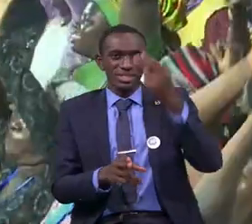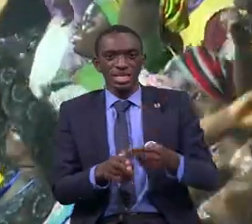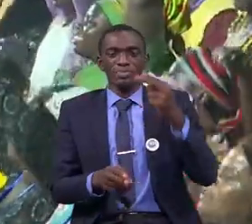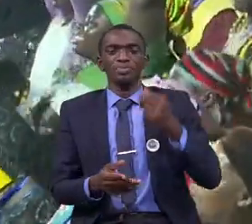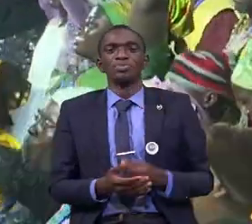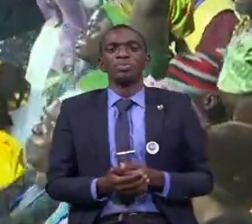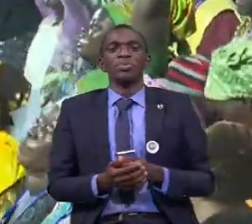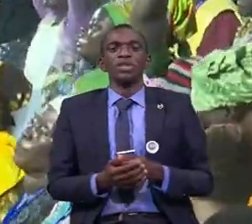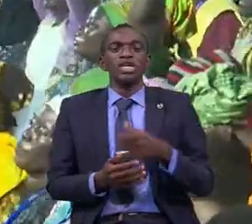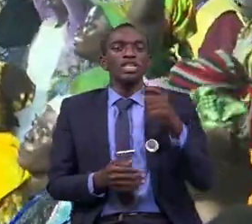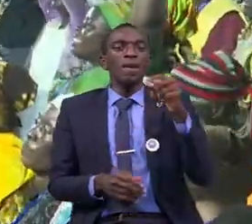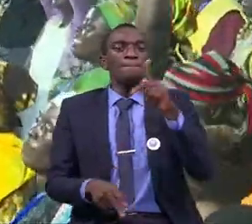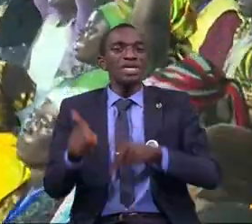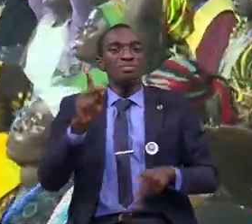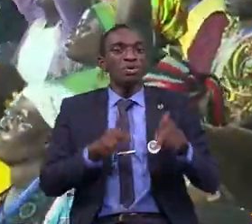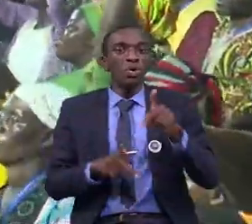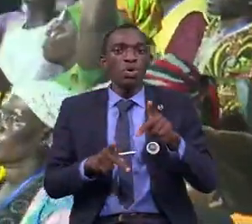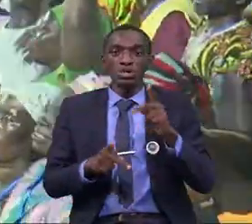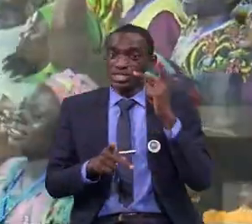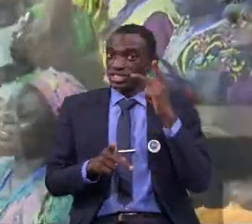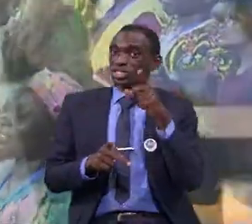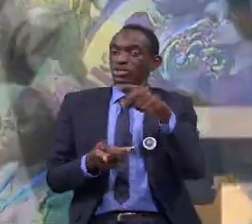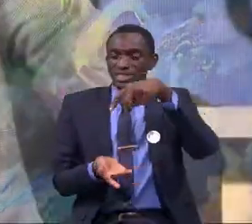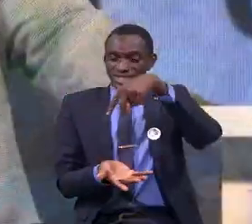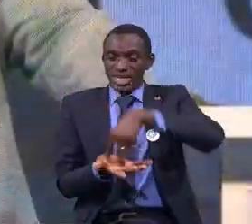The people who see you standing in health,